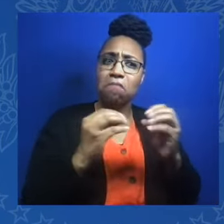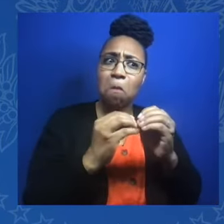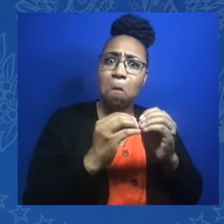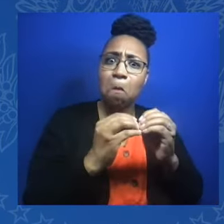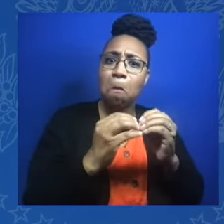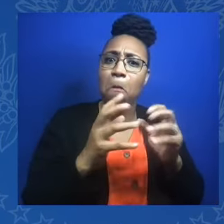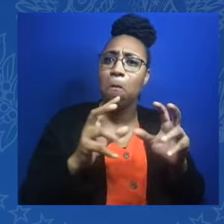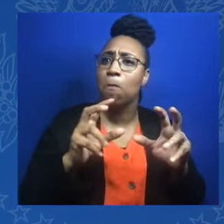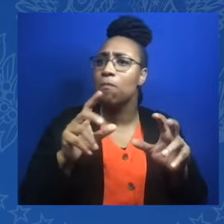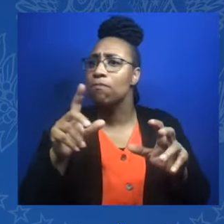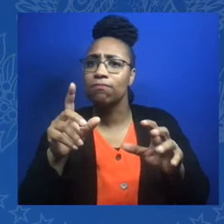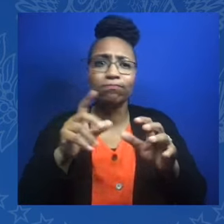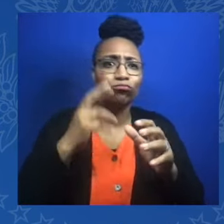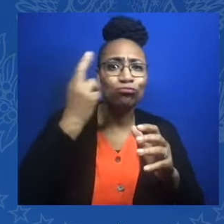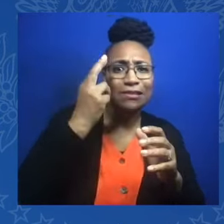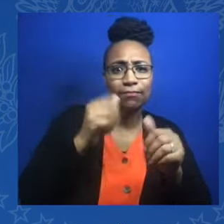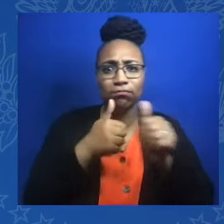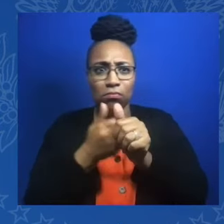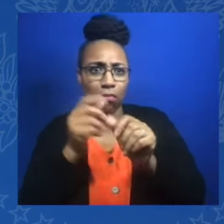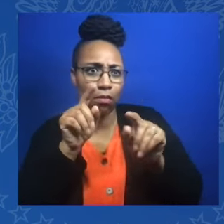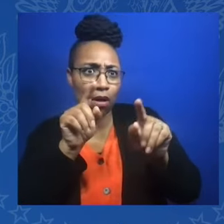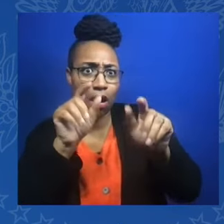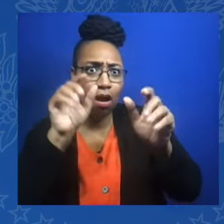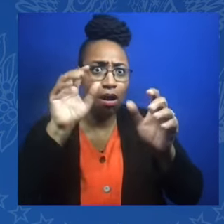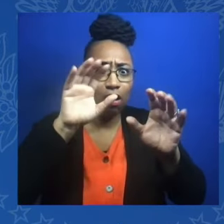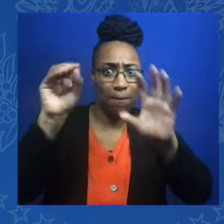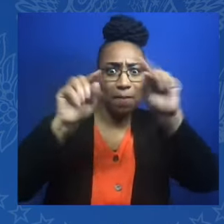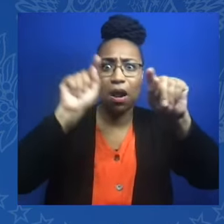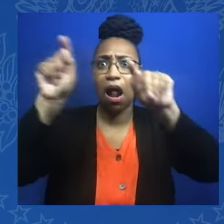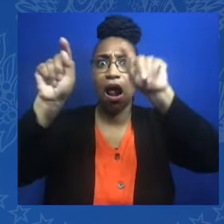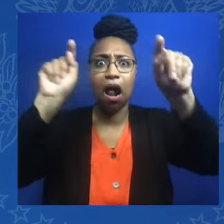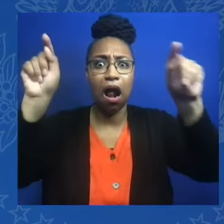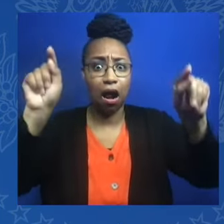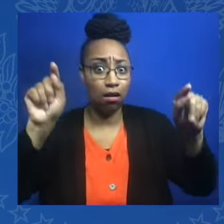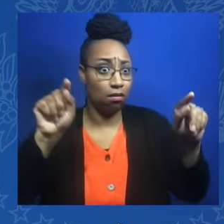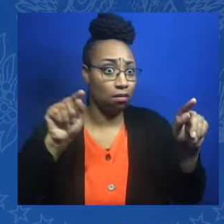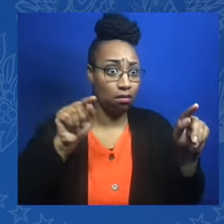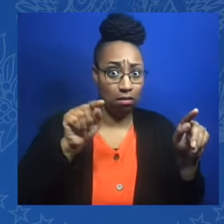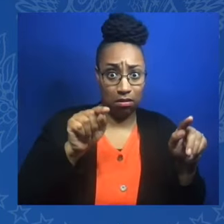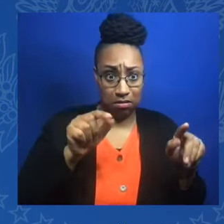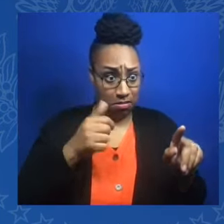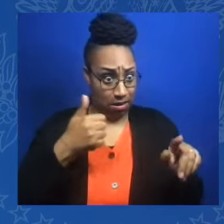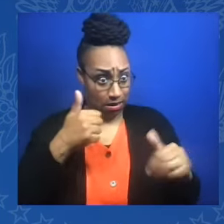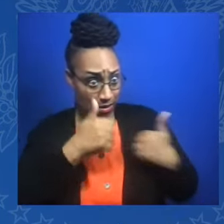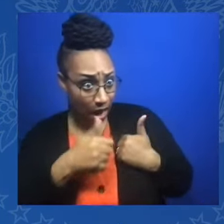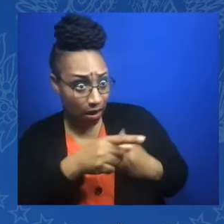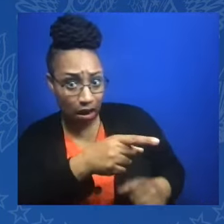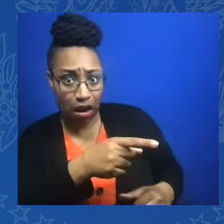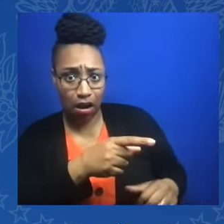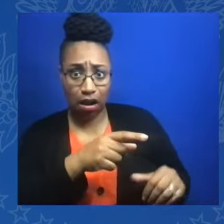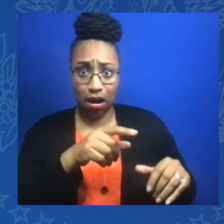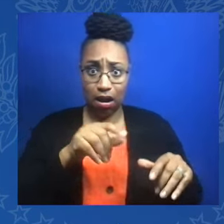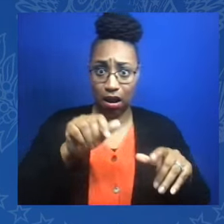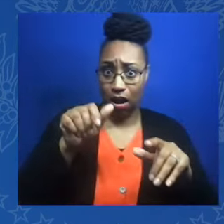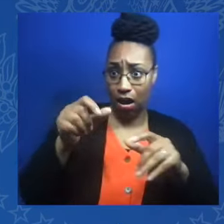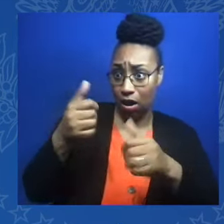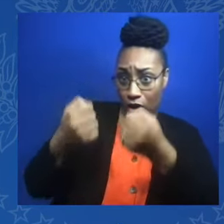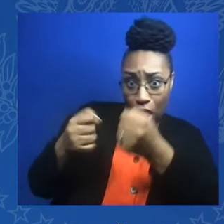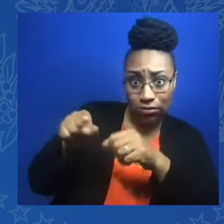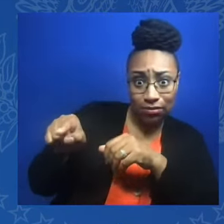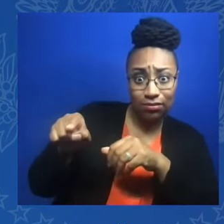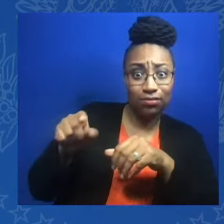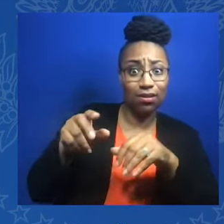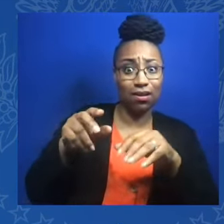minerals needed for electric vehicles and stationary storage batteries. We're also building integrated supply chains